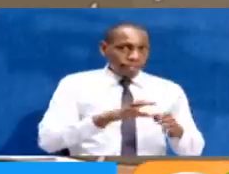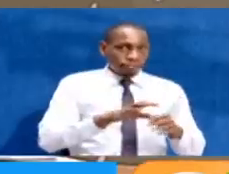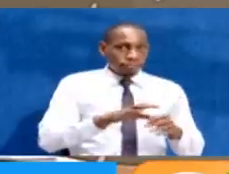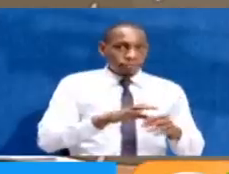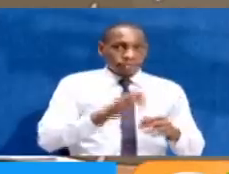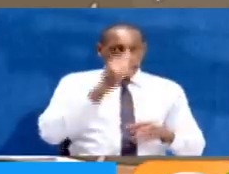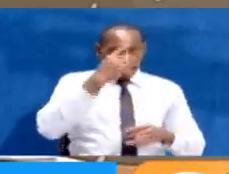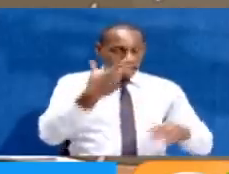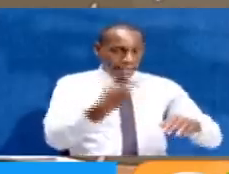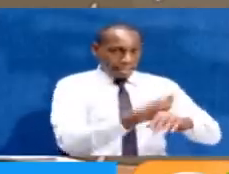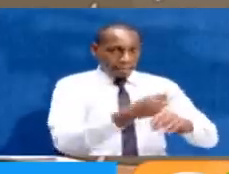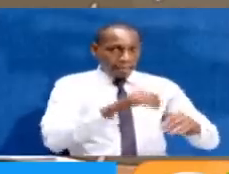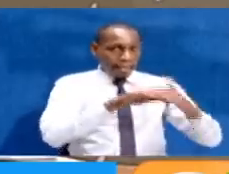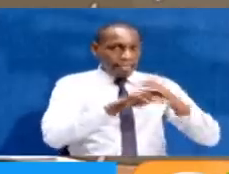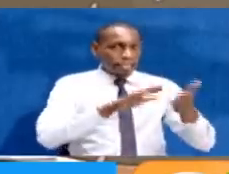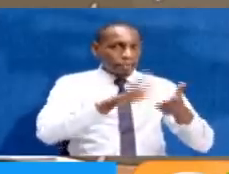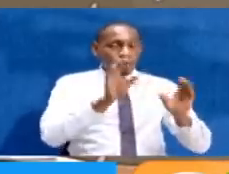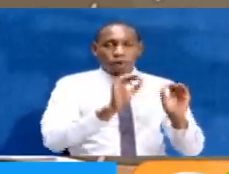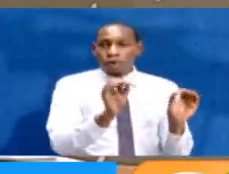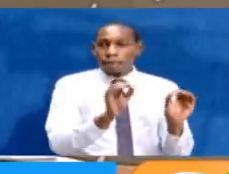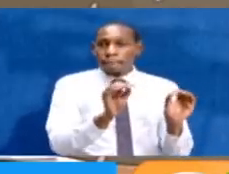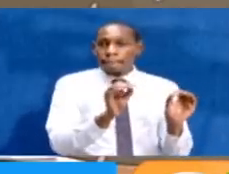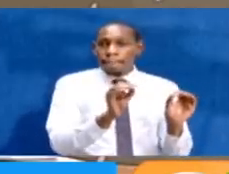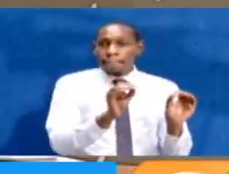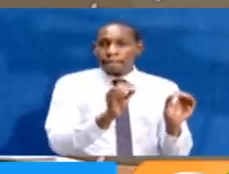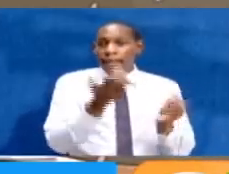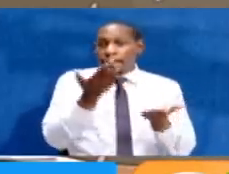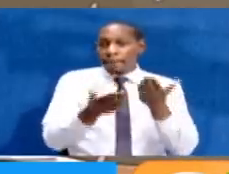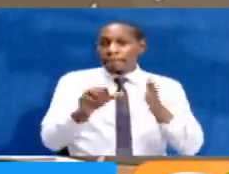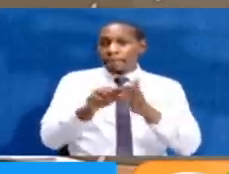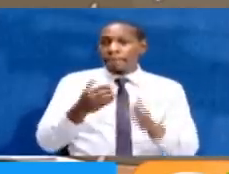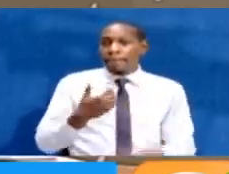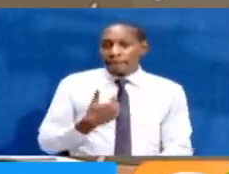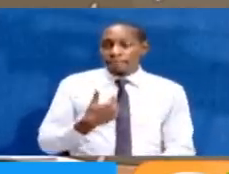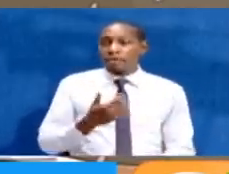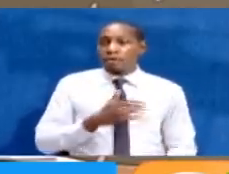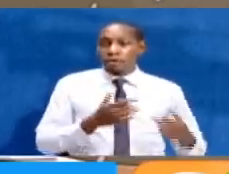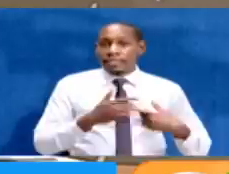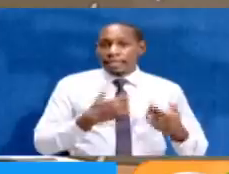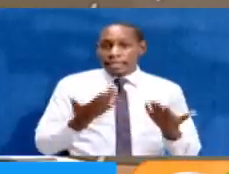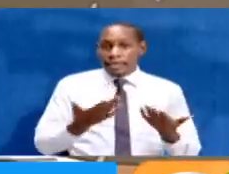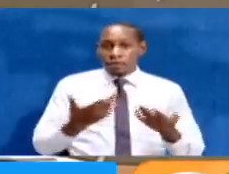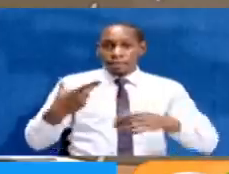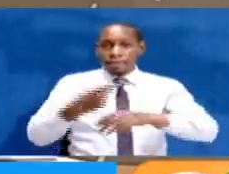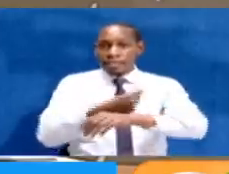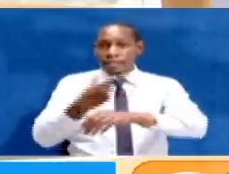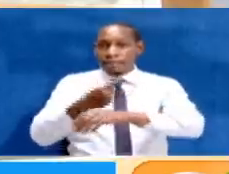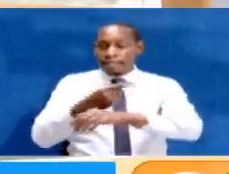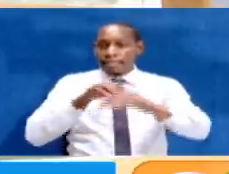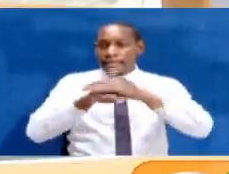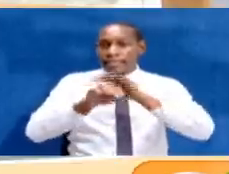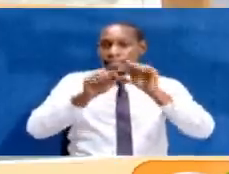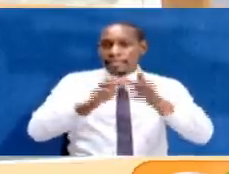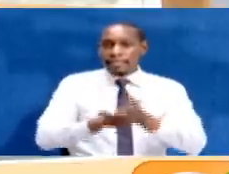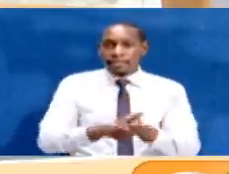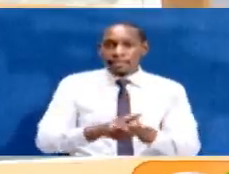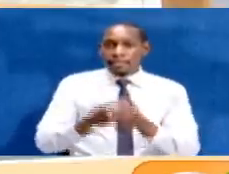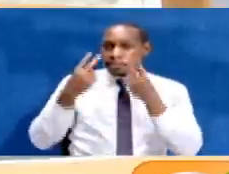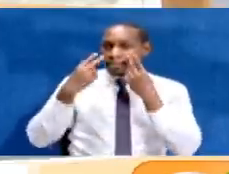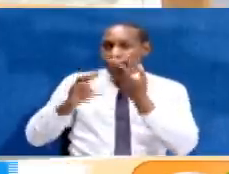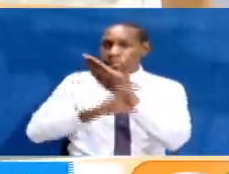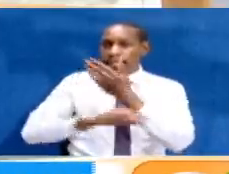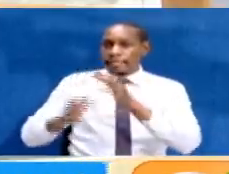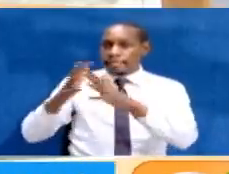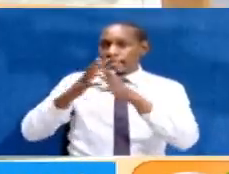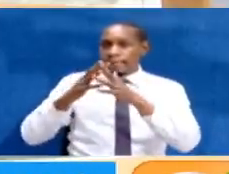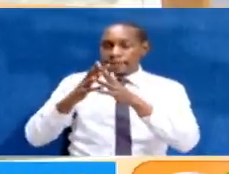for some reason we're unable to get any more, considering that what India has announced, maybe we may be in trouble in terms of how much vaccine will be available. Look at countries like the